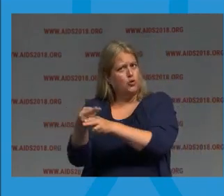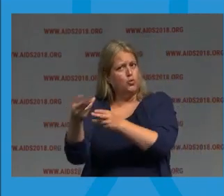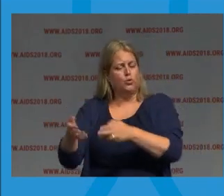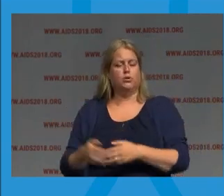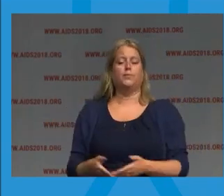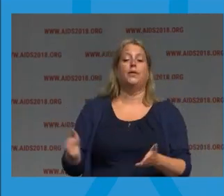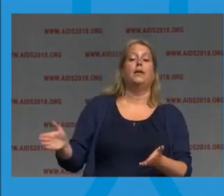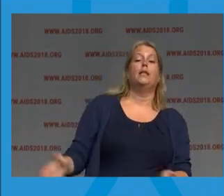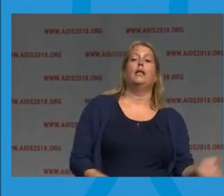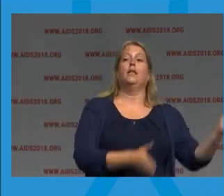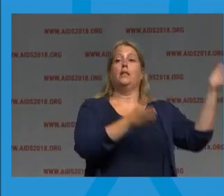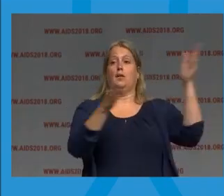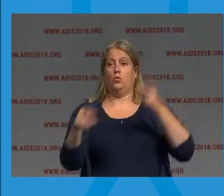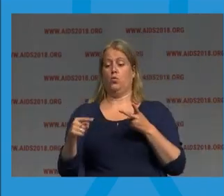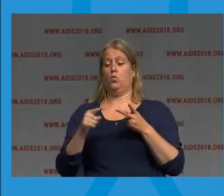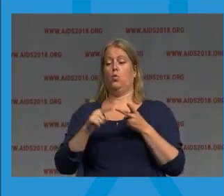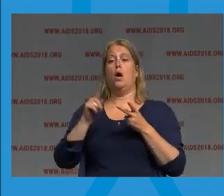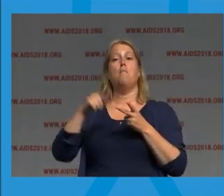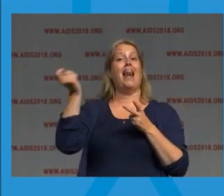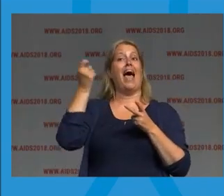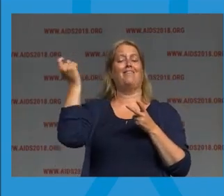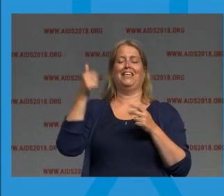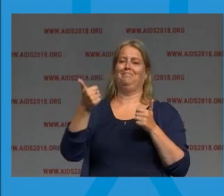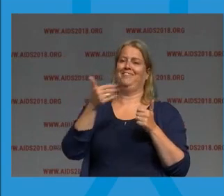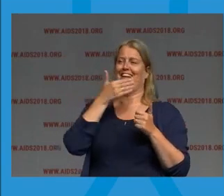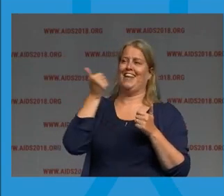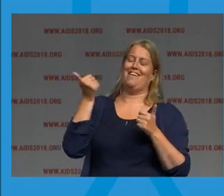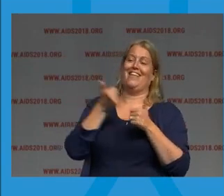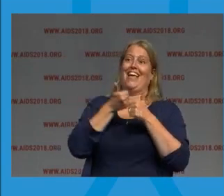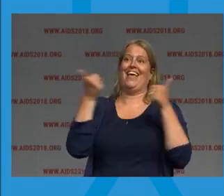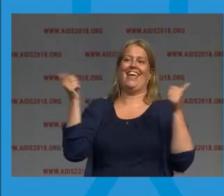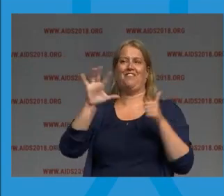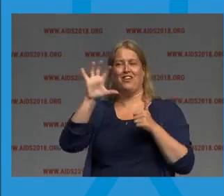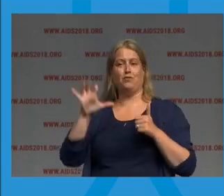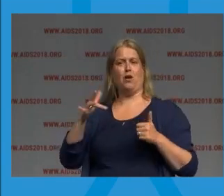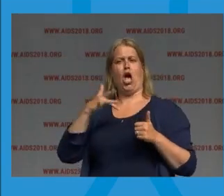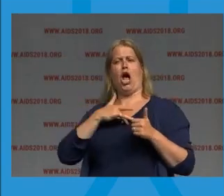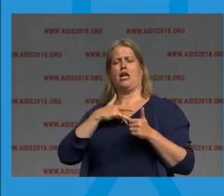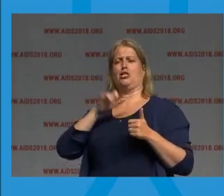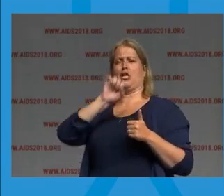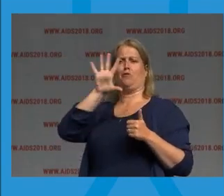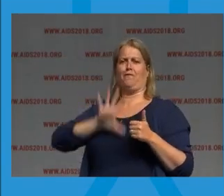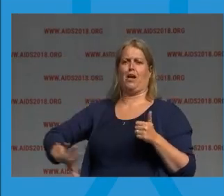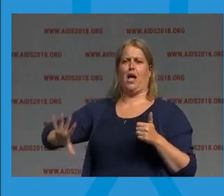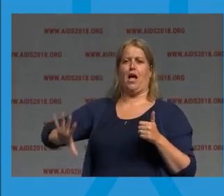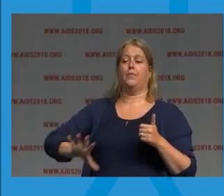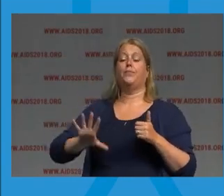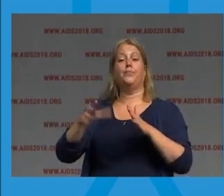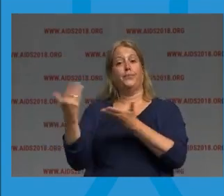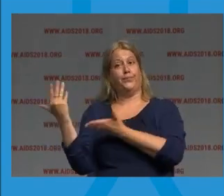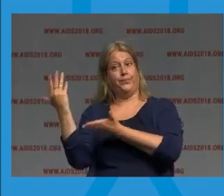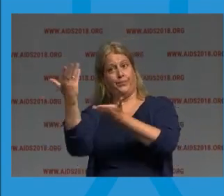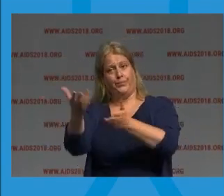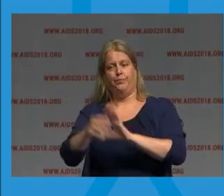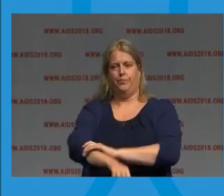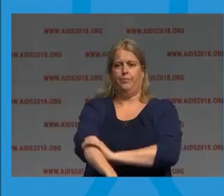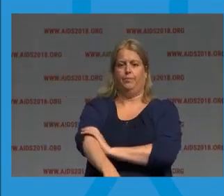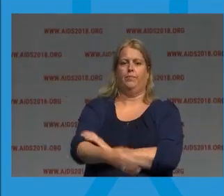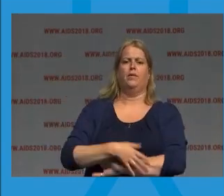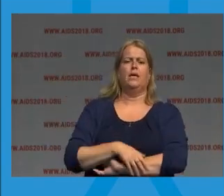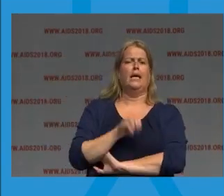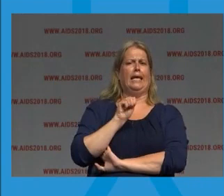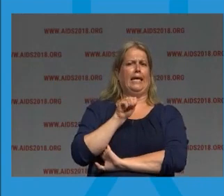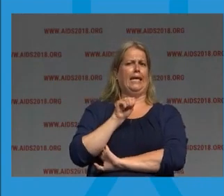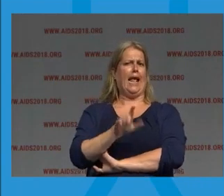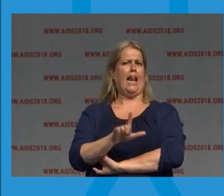Malawi, a very lovely country in the heart of Southern Africa. And I want to bring to your attention a case, EL versus the